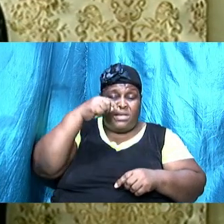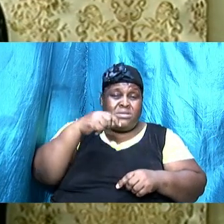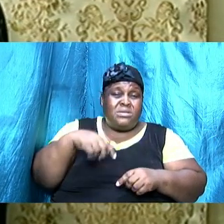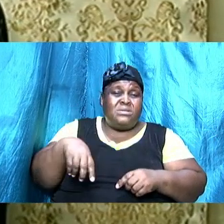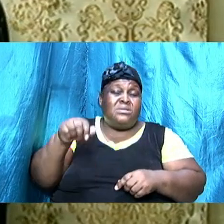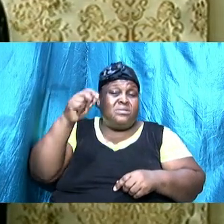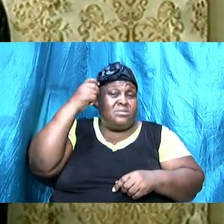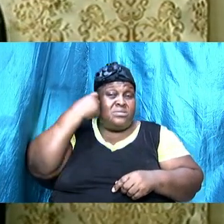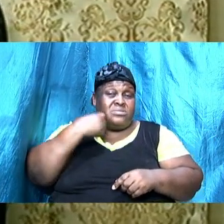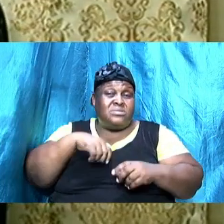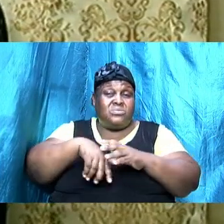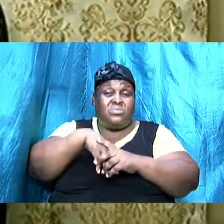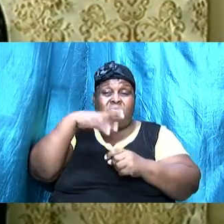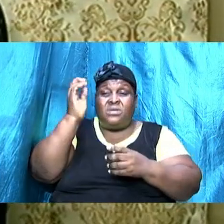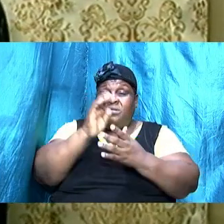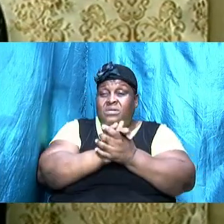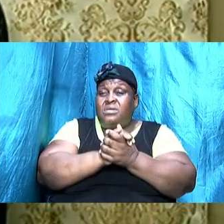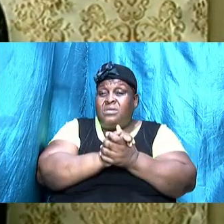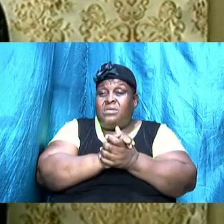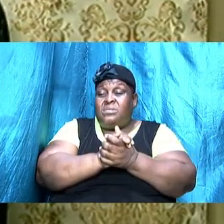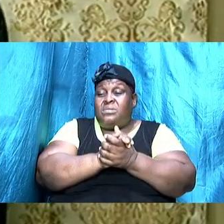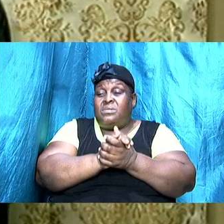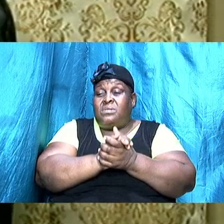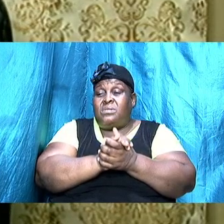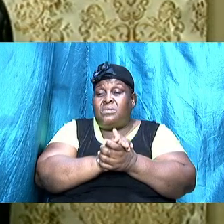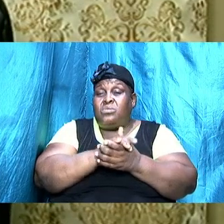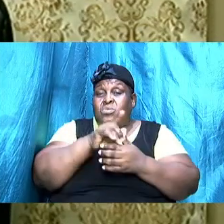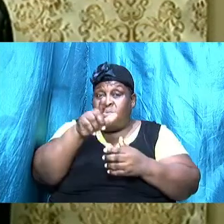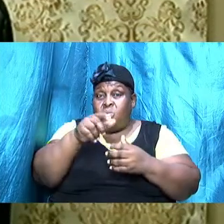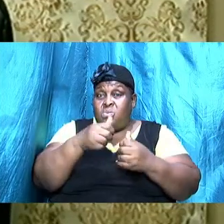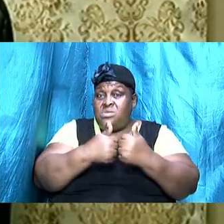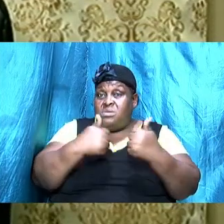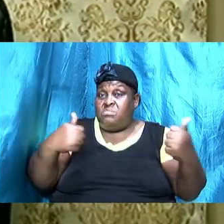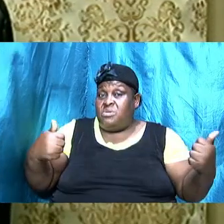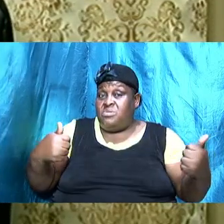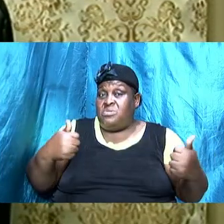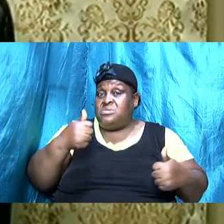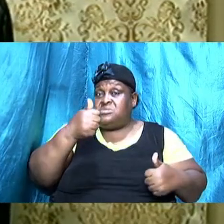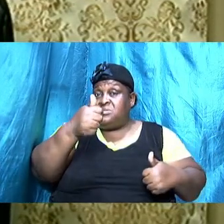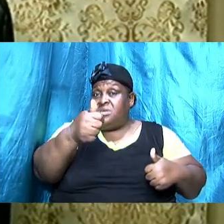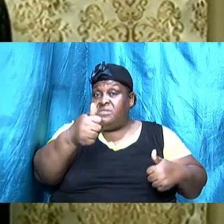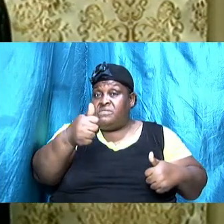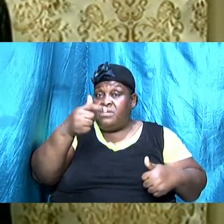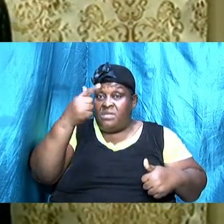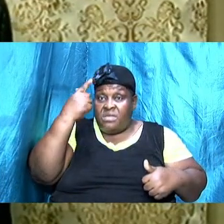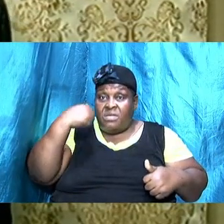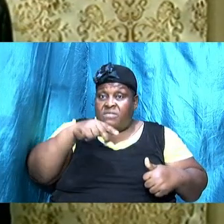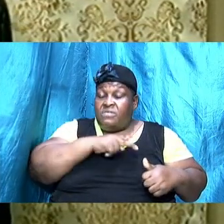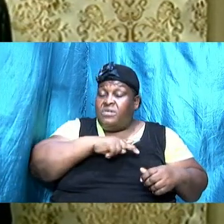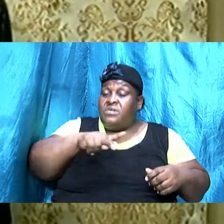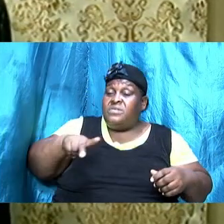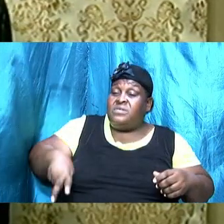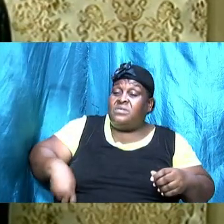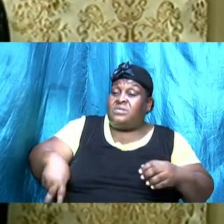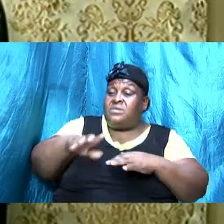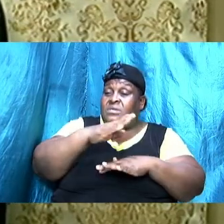now? If they don't commit the act and you separate yourself for the kingdom's